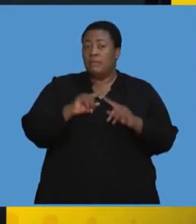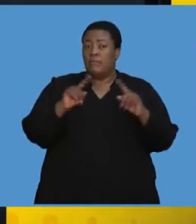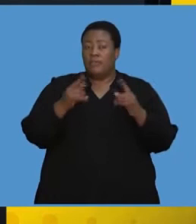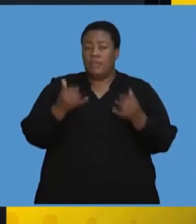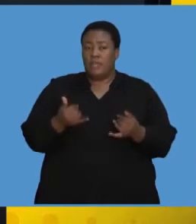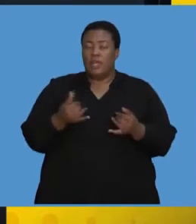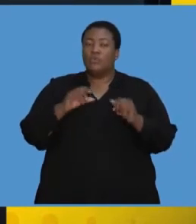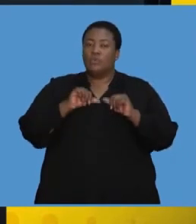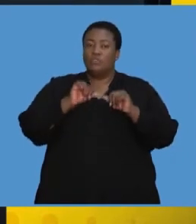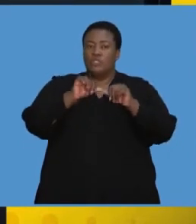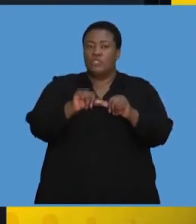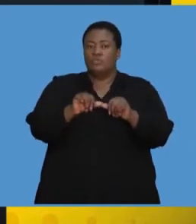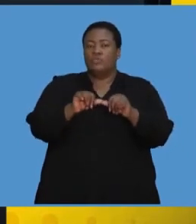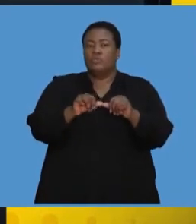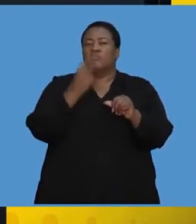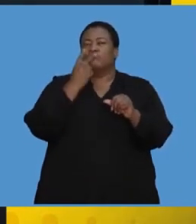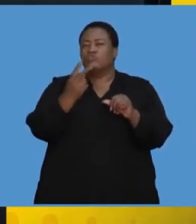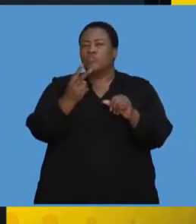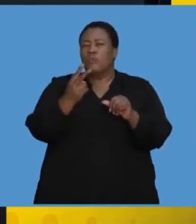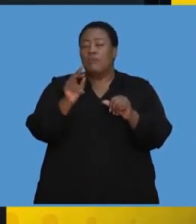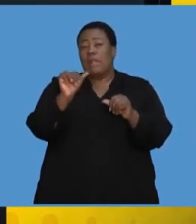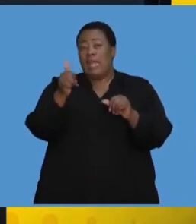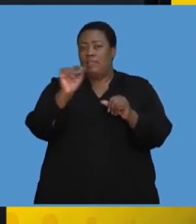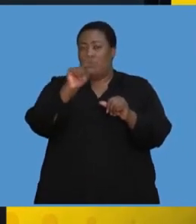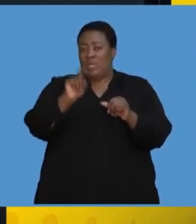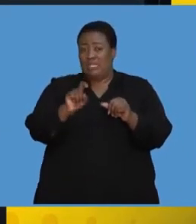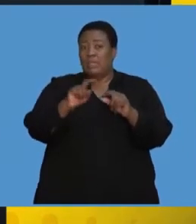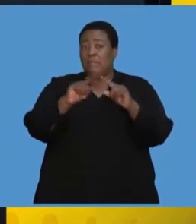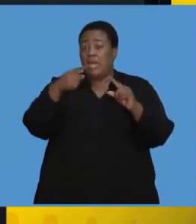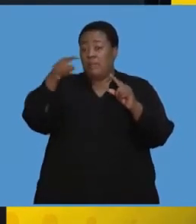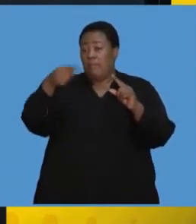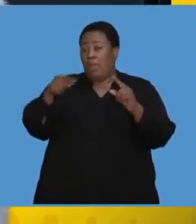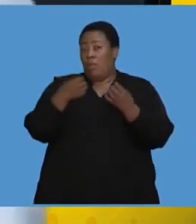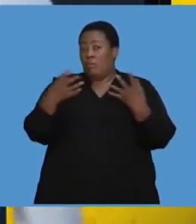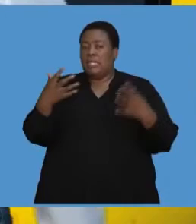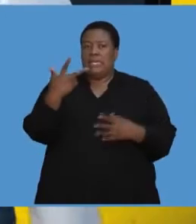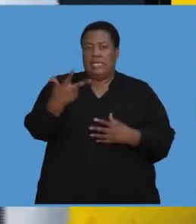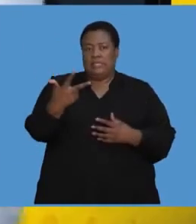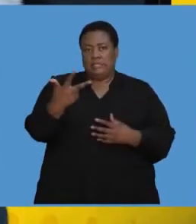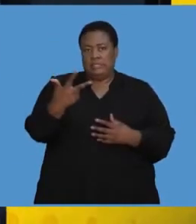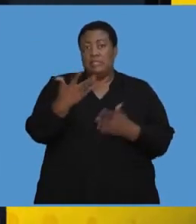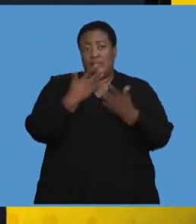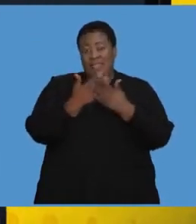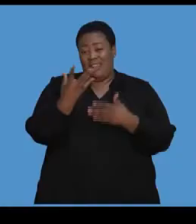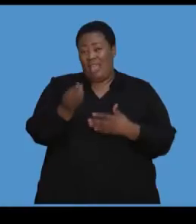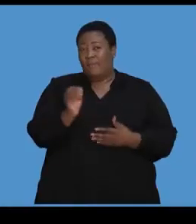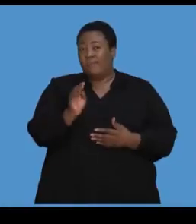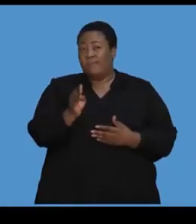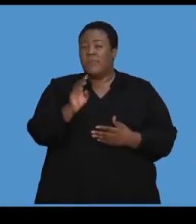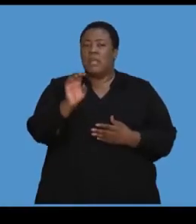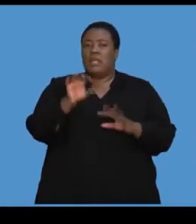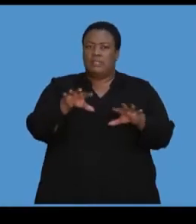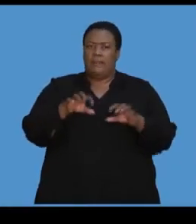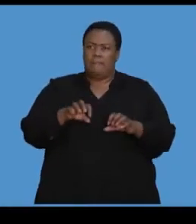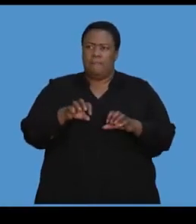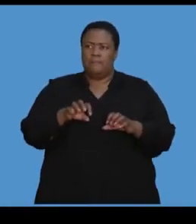question. So now let's move on, boys and girls, and look at a typical 8-mark question that you guys can expect to find in the exam. We